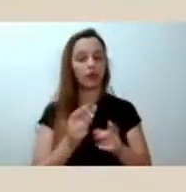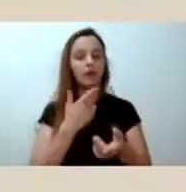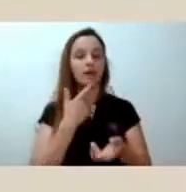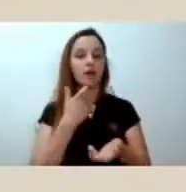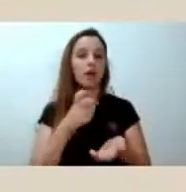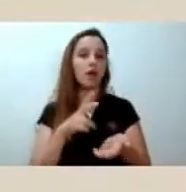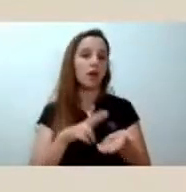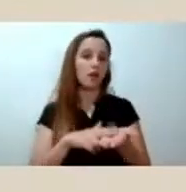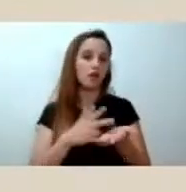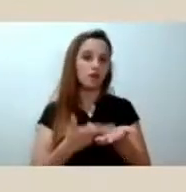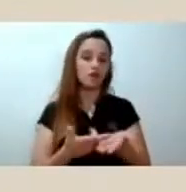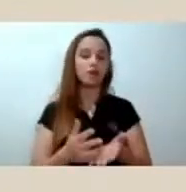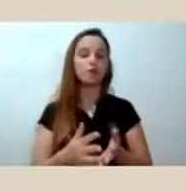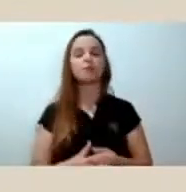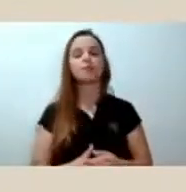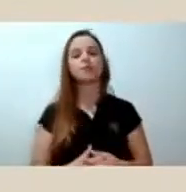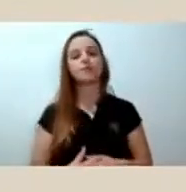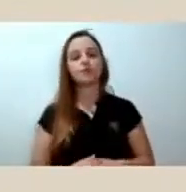these